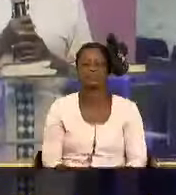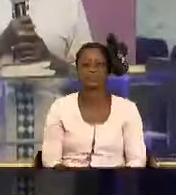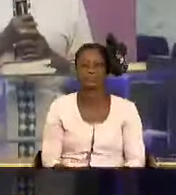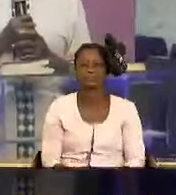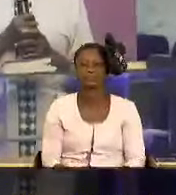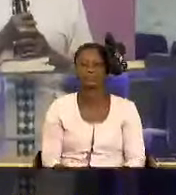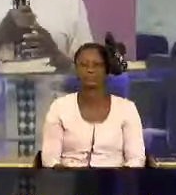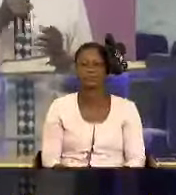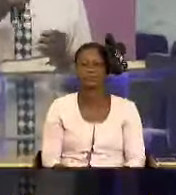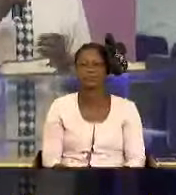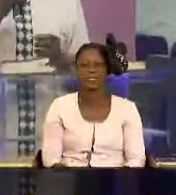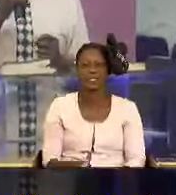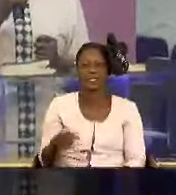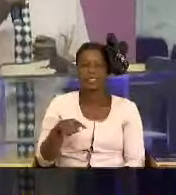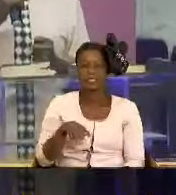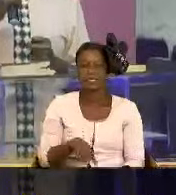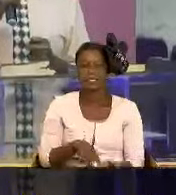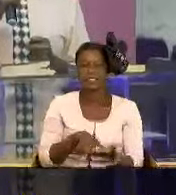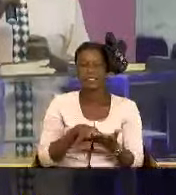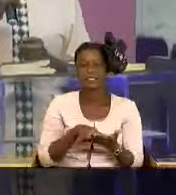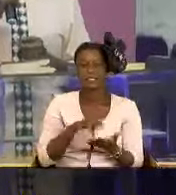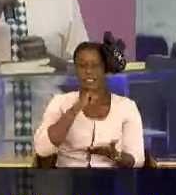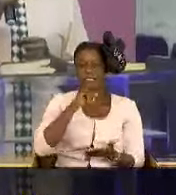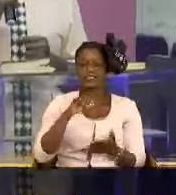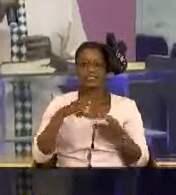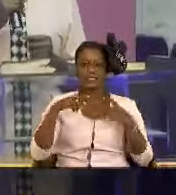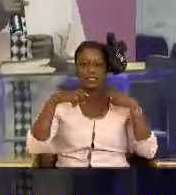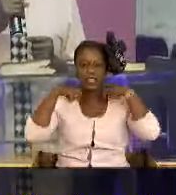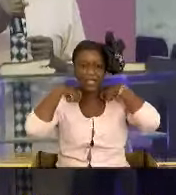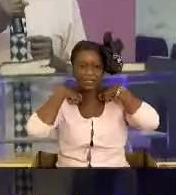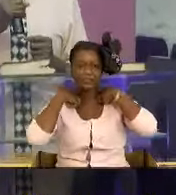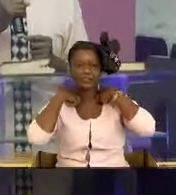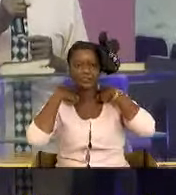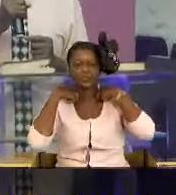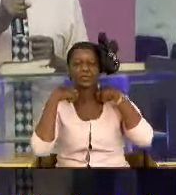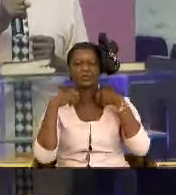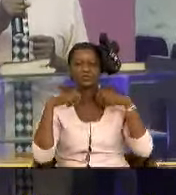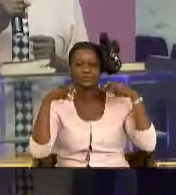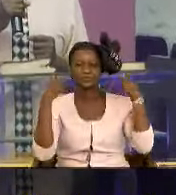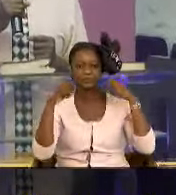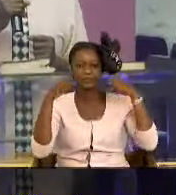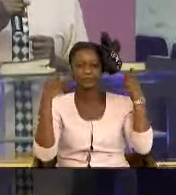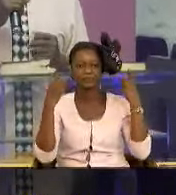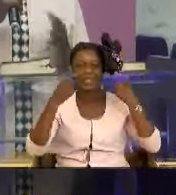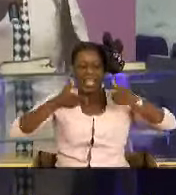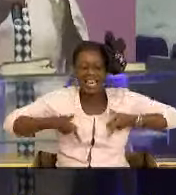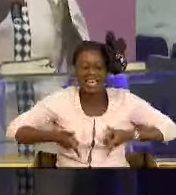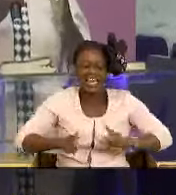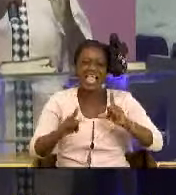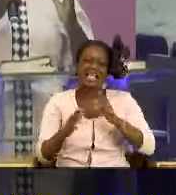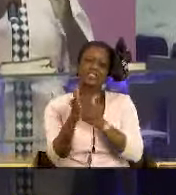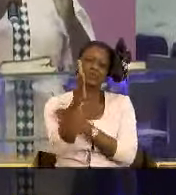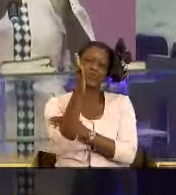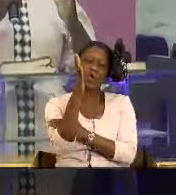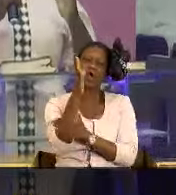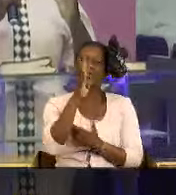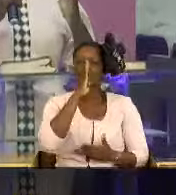this session is titled let God be God in my